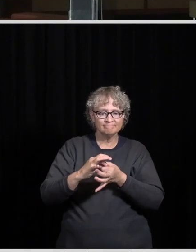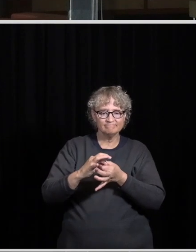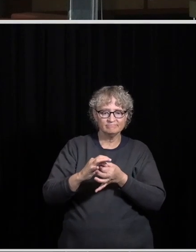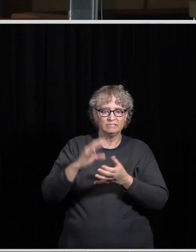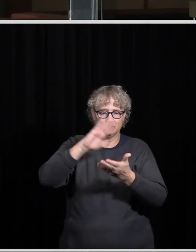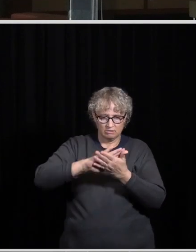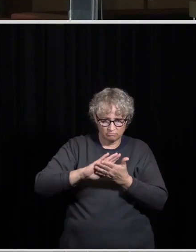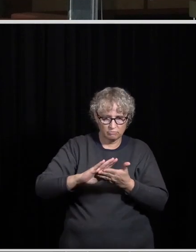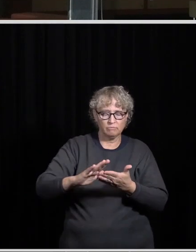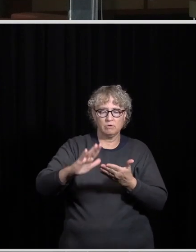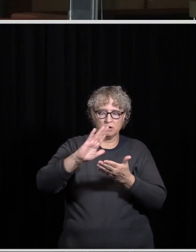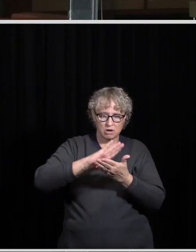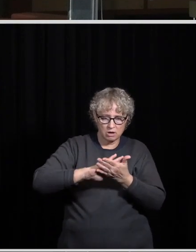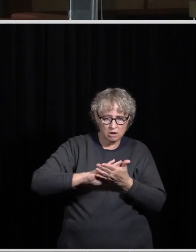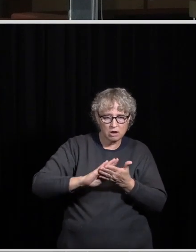reconciled and pardoned